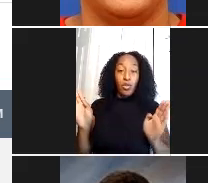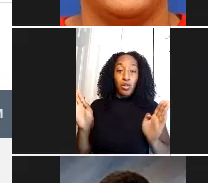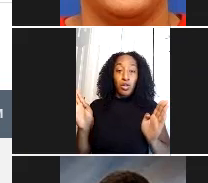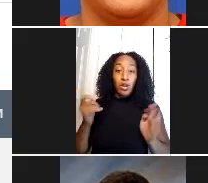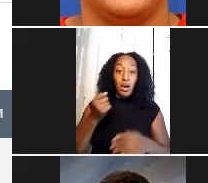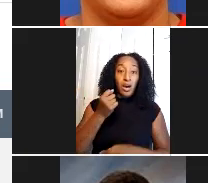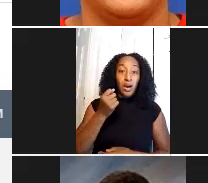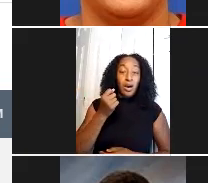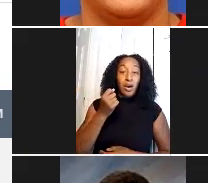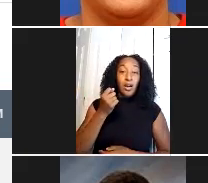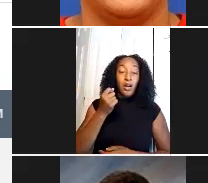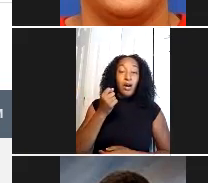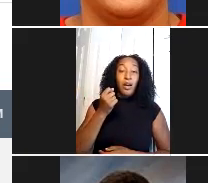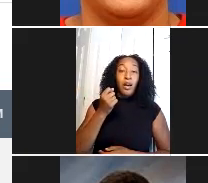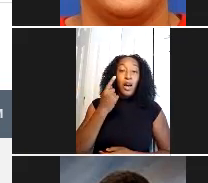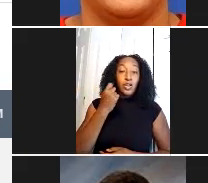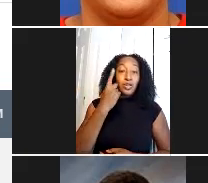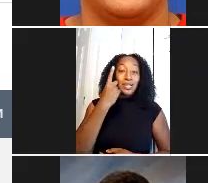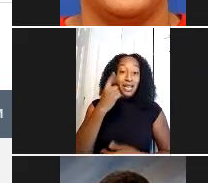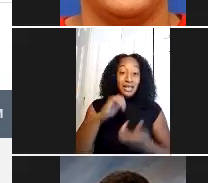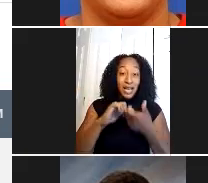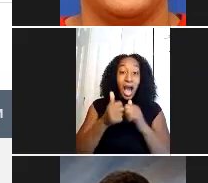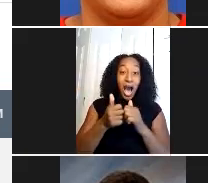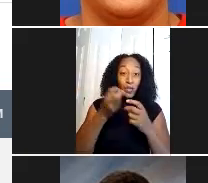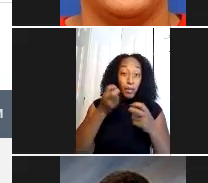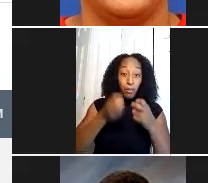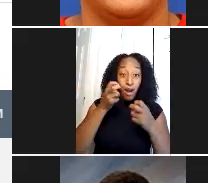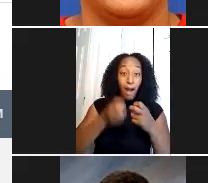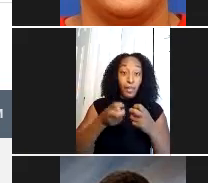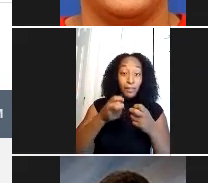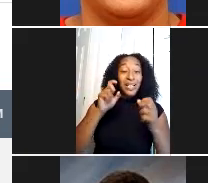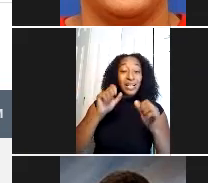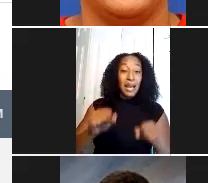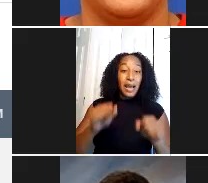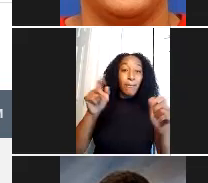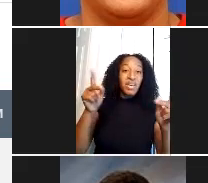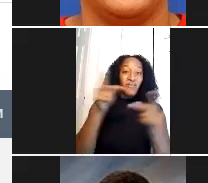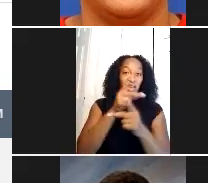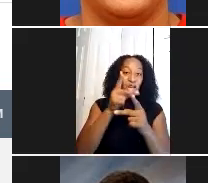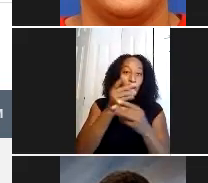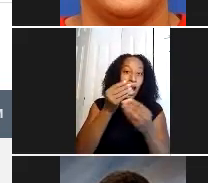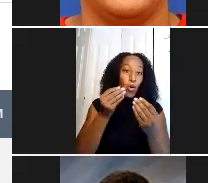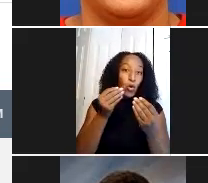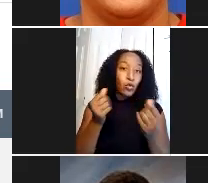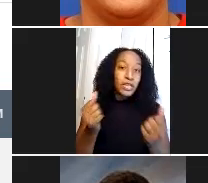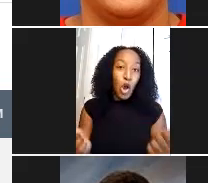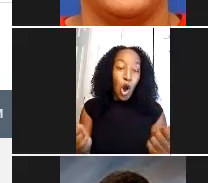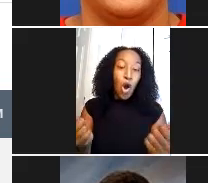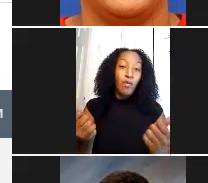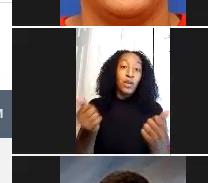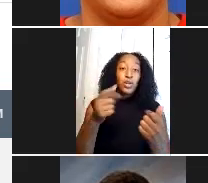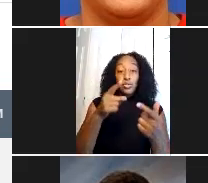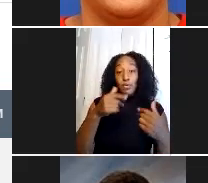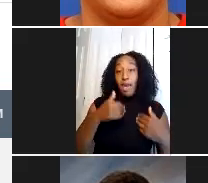way that the problem is tackled, right? So whether they have 6 steps or 7 steps or 5,